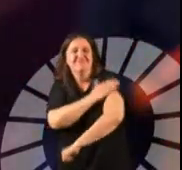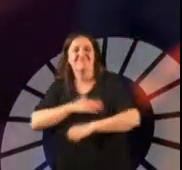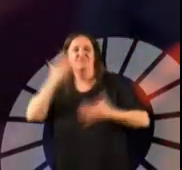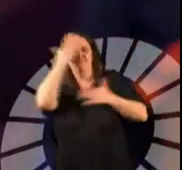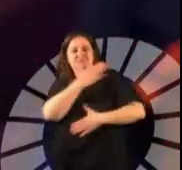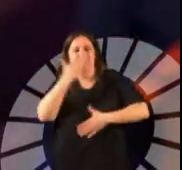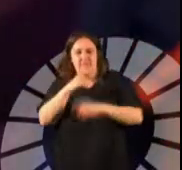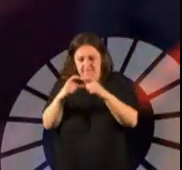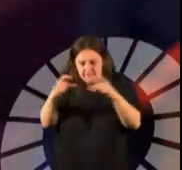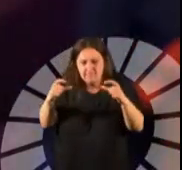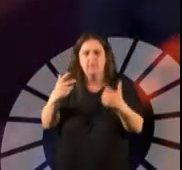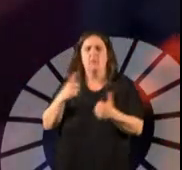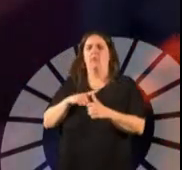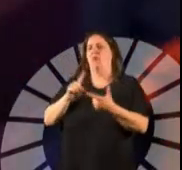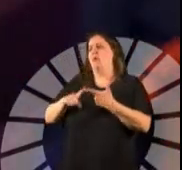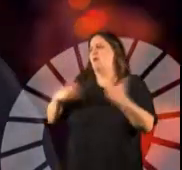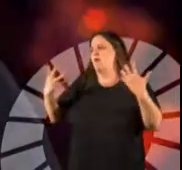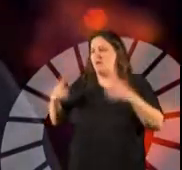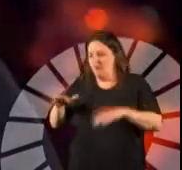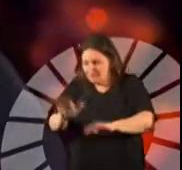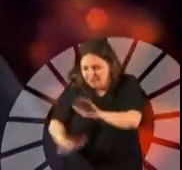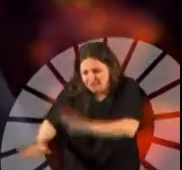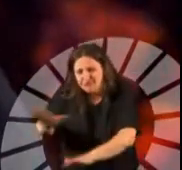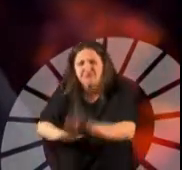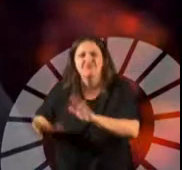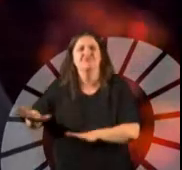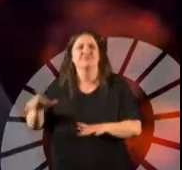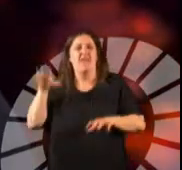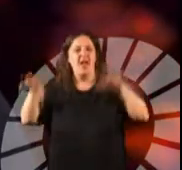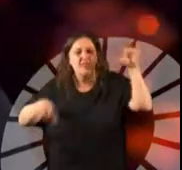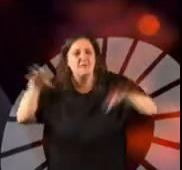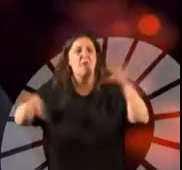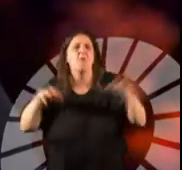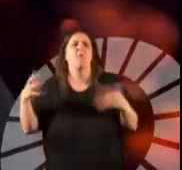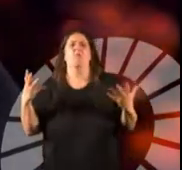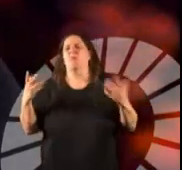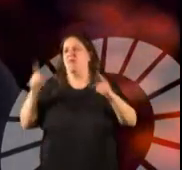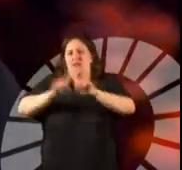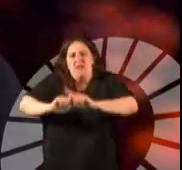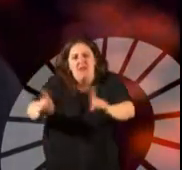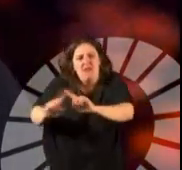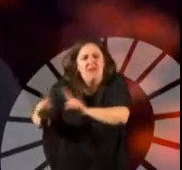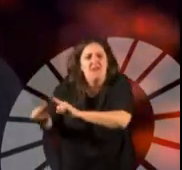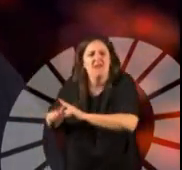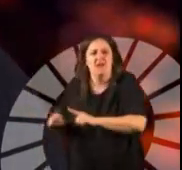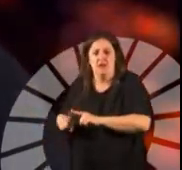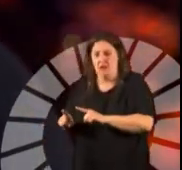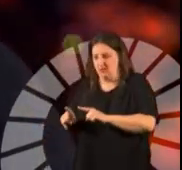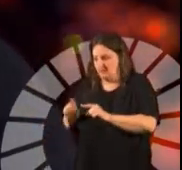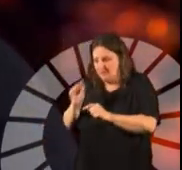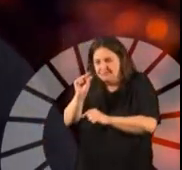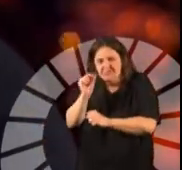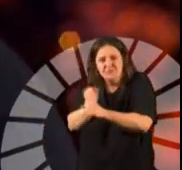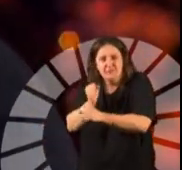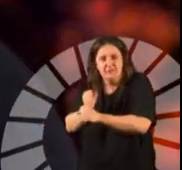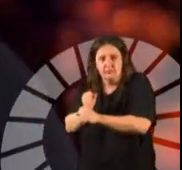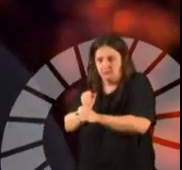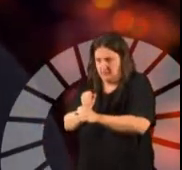them to farm or to run small corner shops. These women